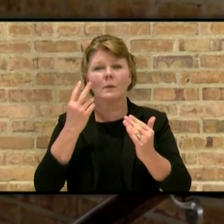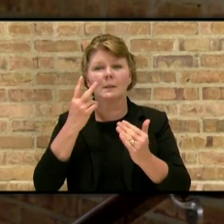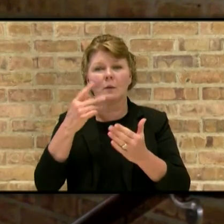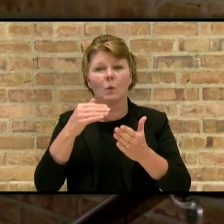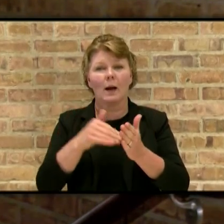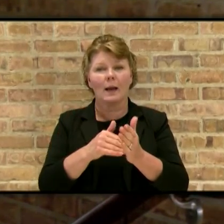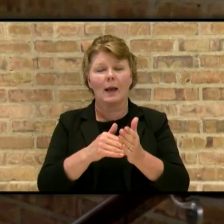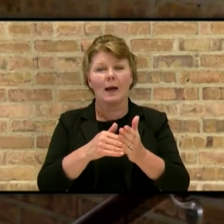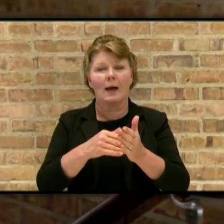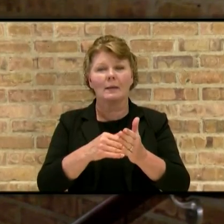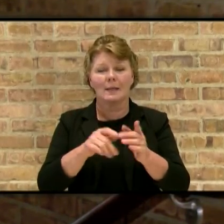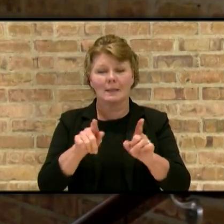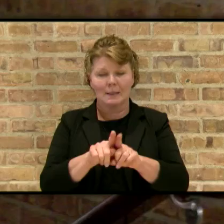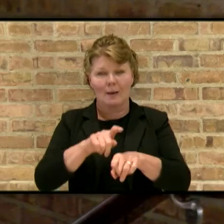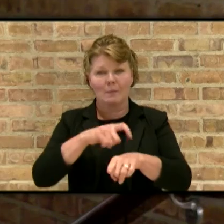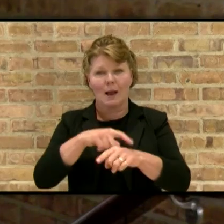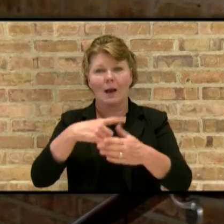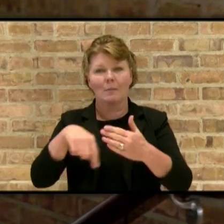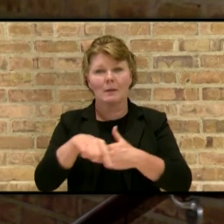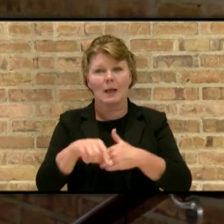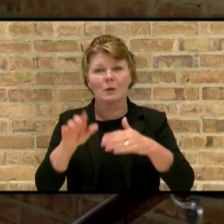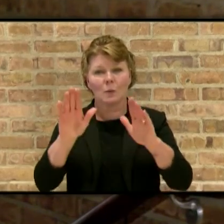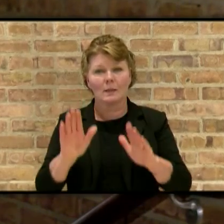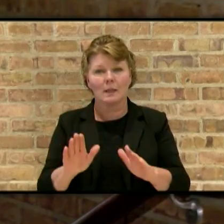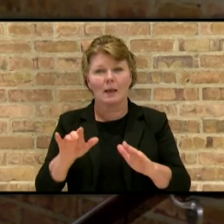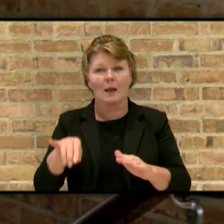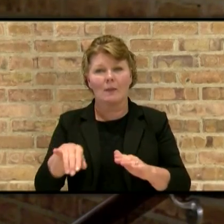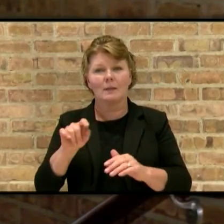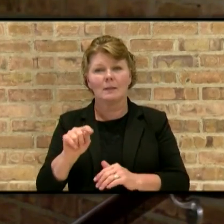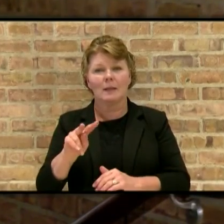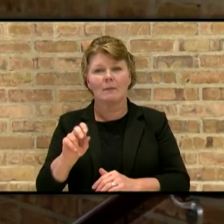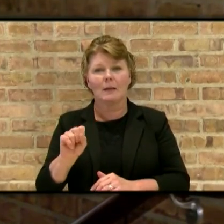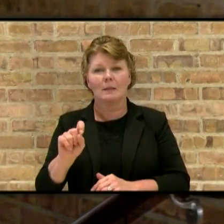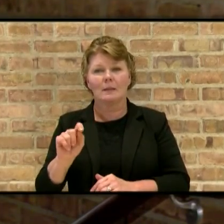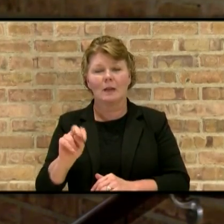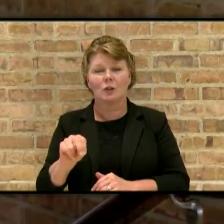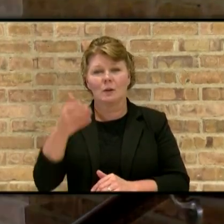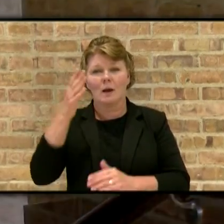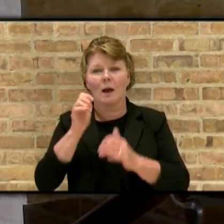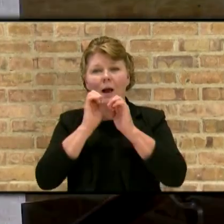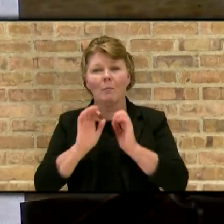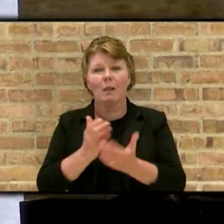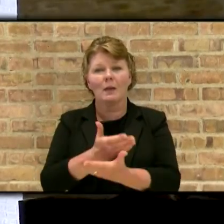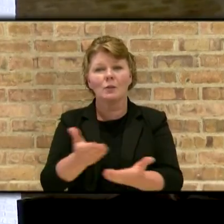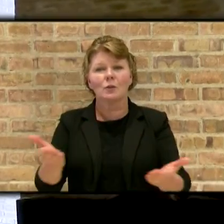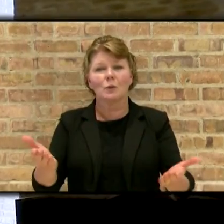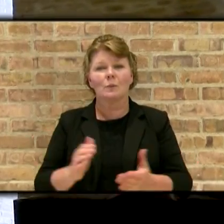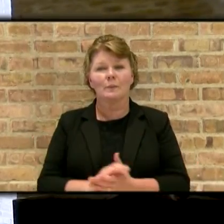you again at the same time next Sunday on this station. God bless you.